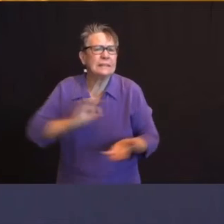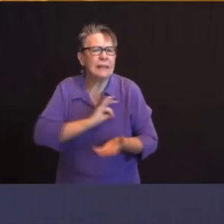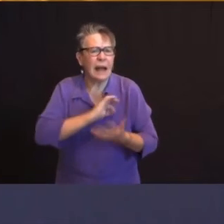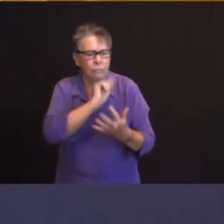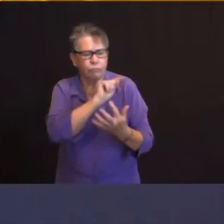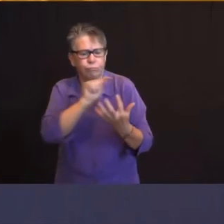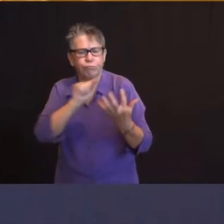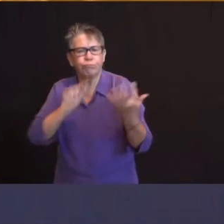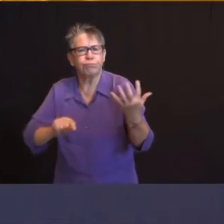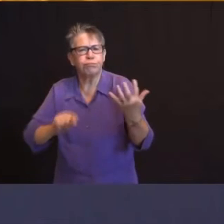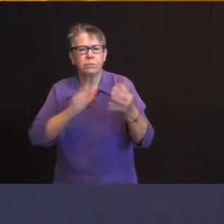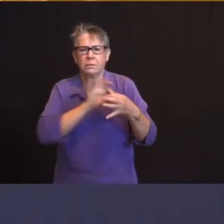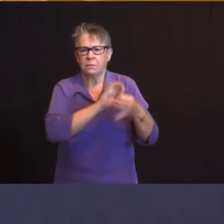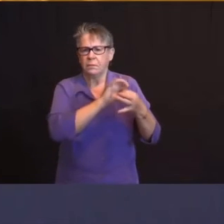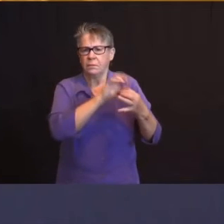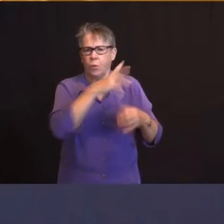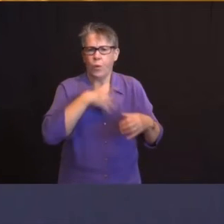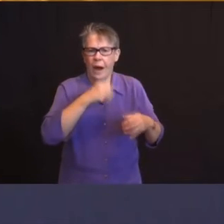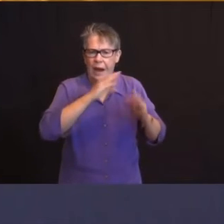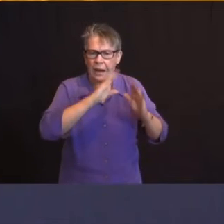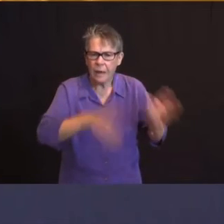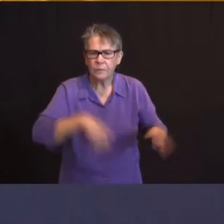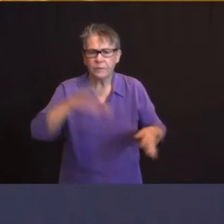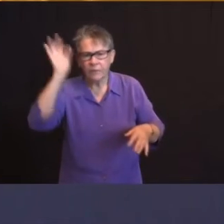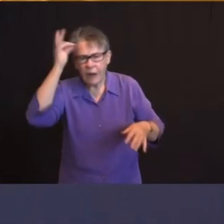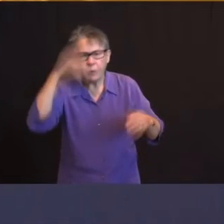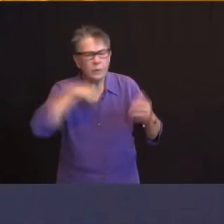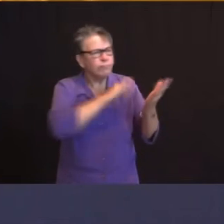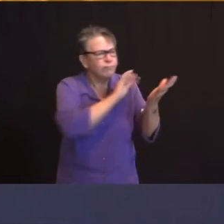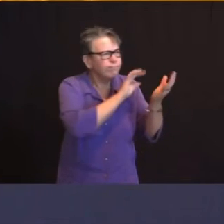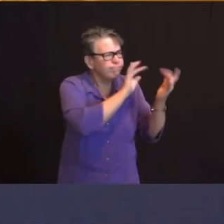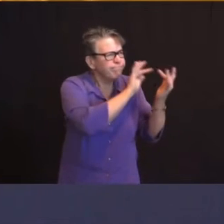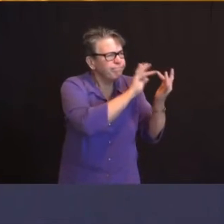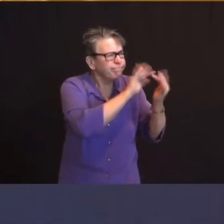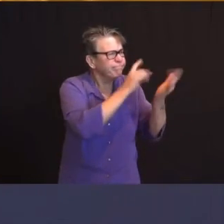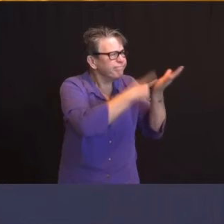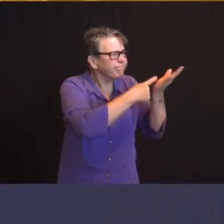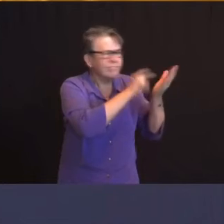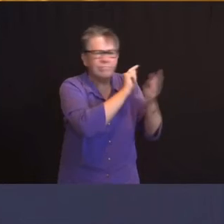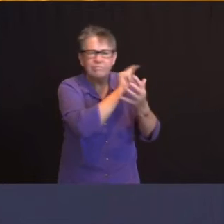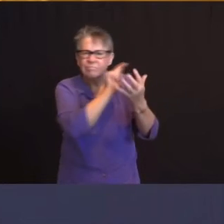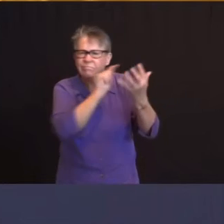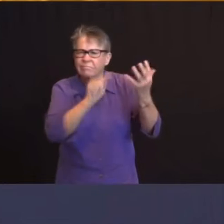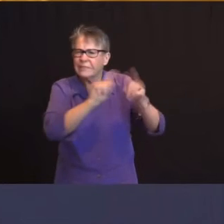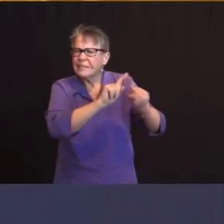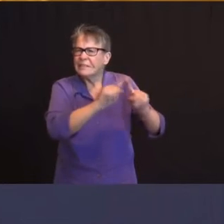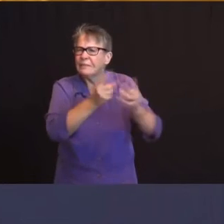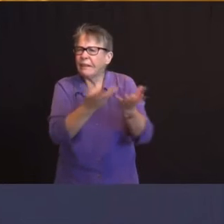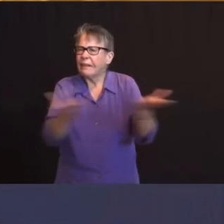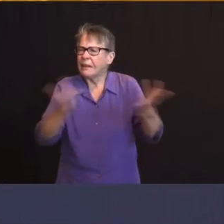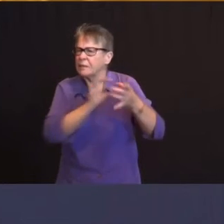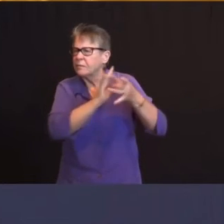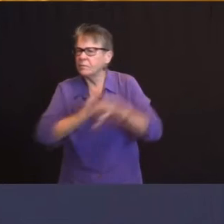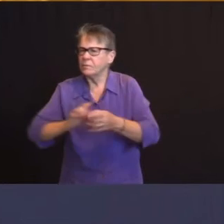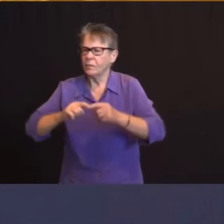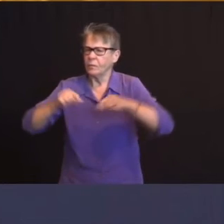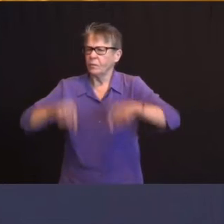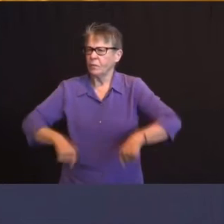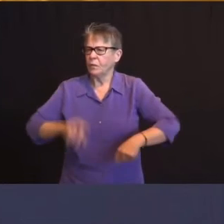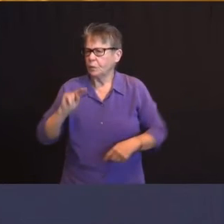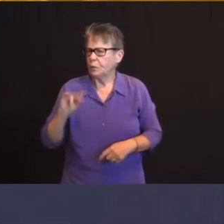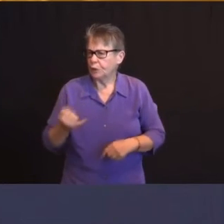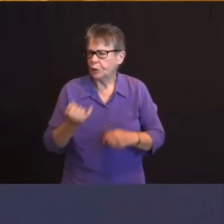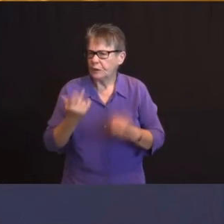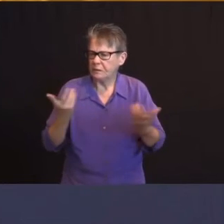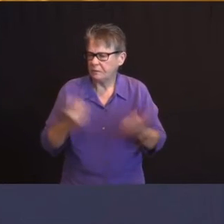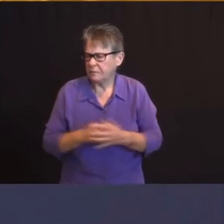had an over 20-year relationship with, and in the vice president-elect's case, Tina Flournoy, who's an old friend and colleague from